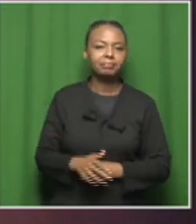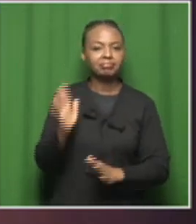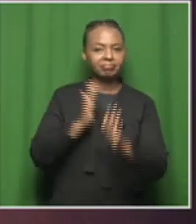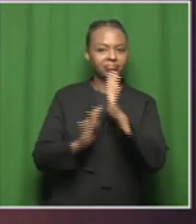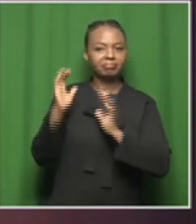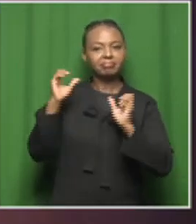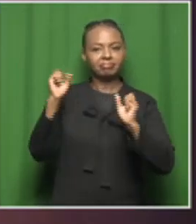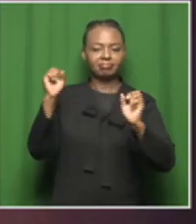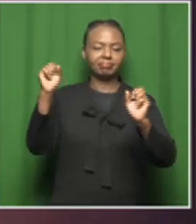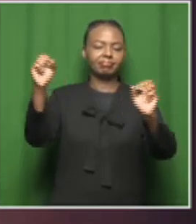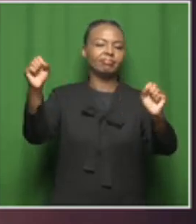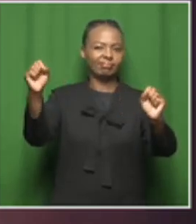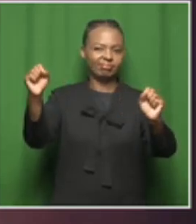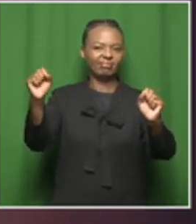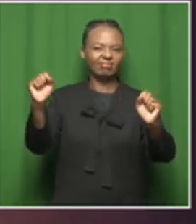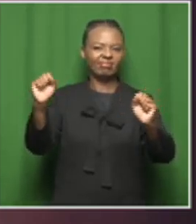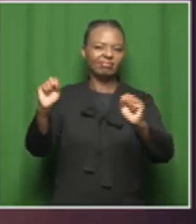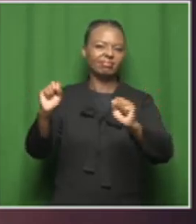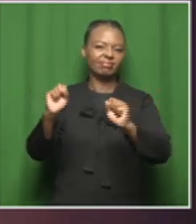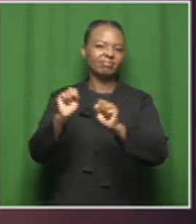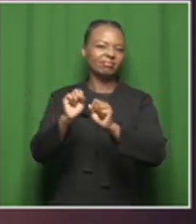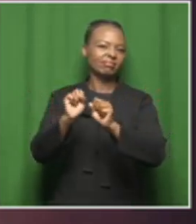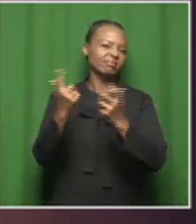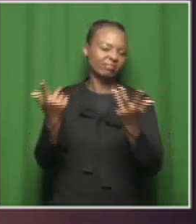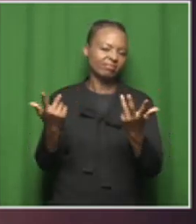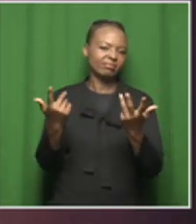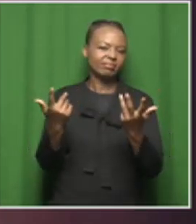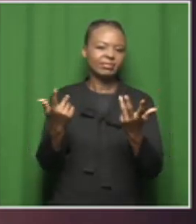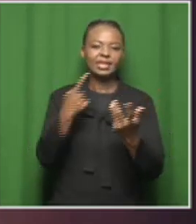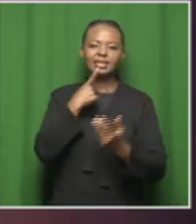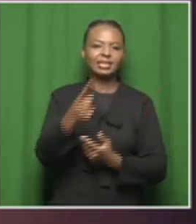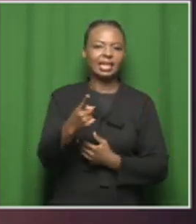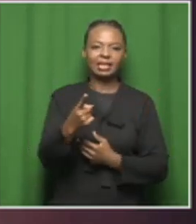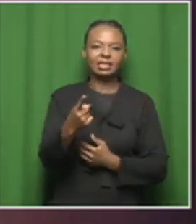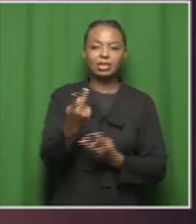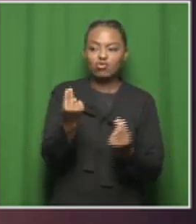this latest phenomenon. Well, not latest, as they said, it's